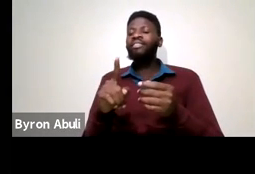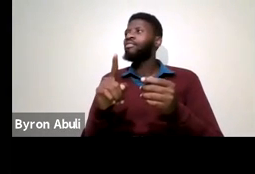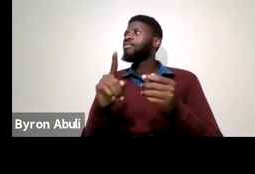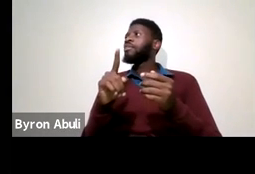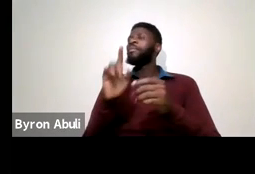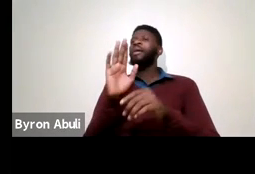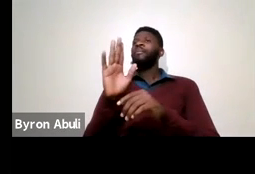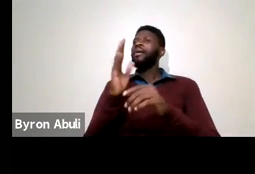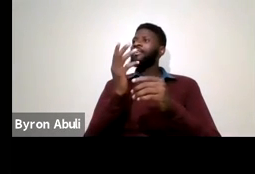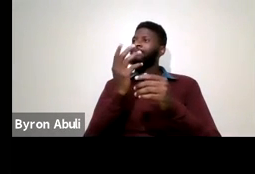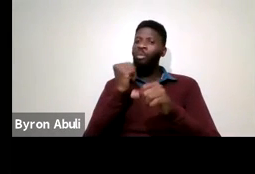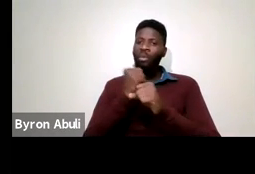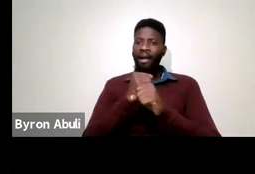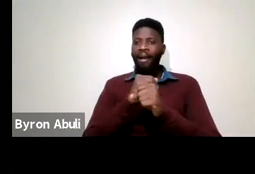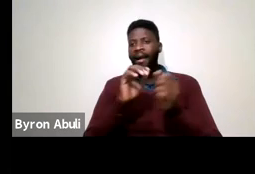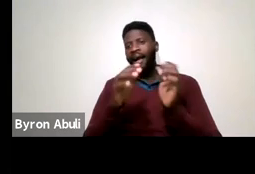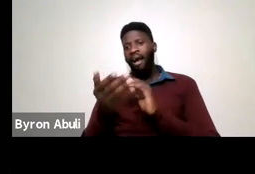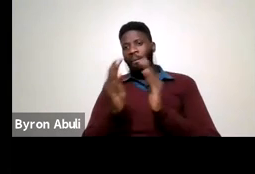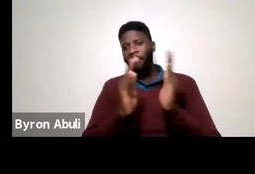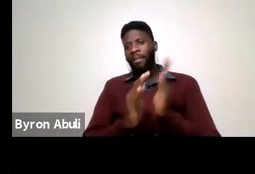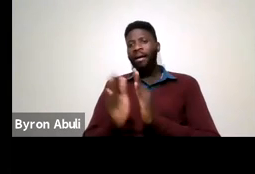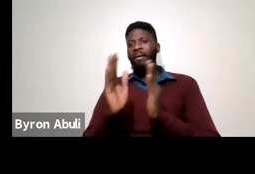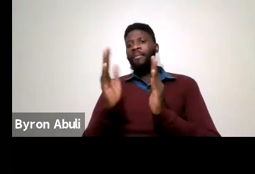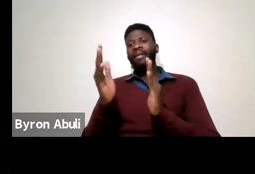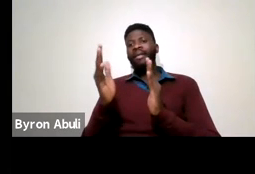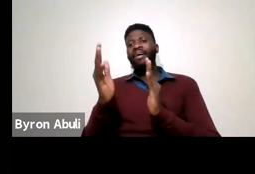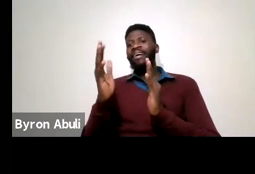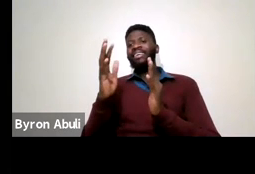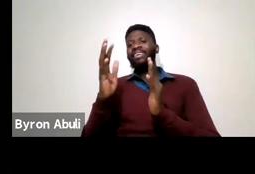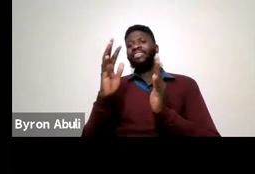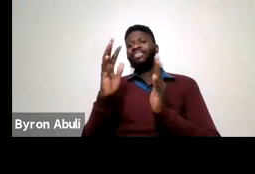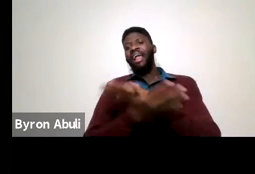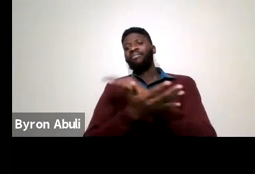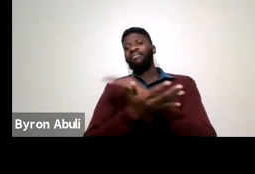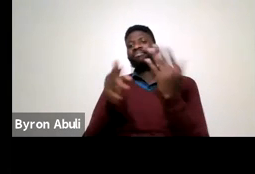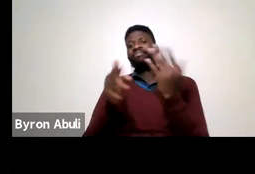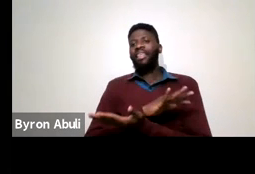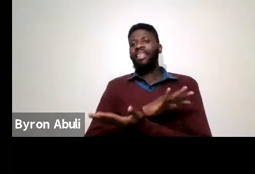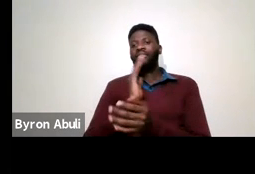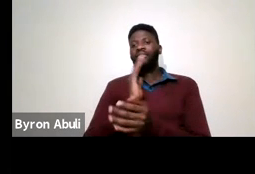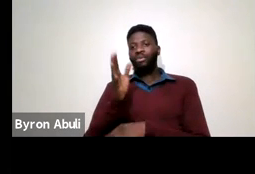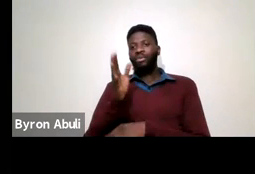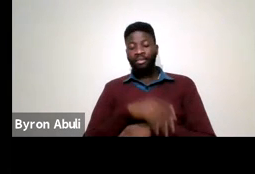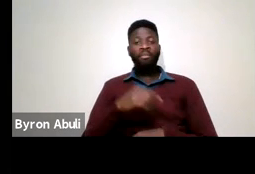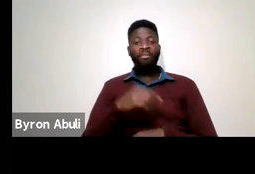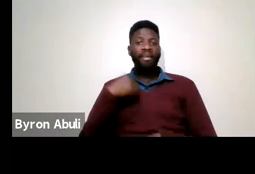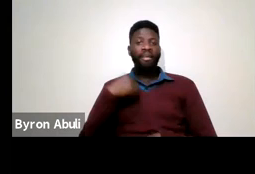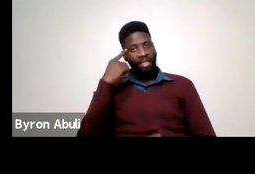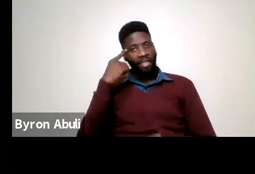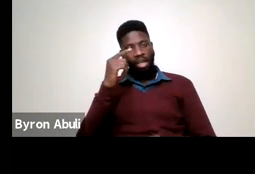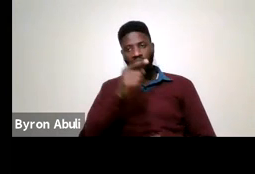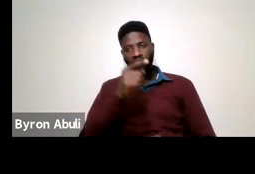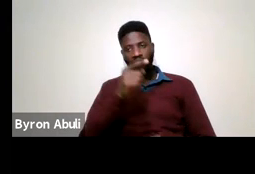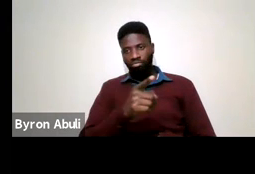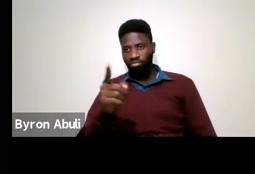your business and achieving your life objectives. I think all of you have really made a very important